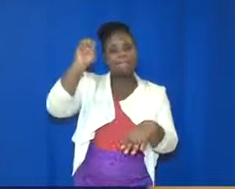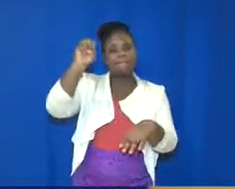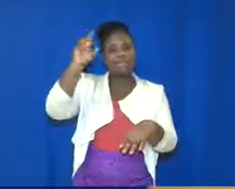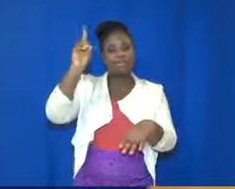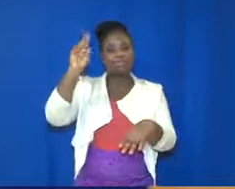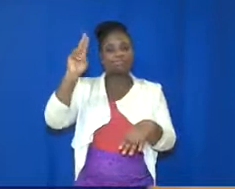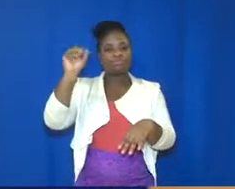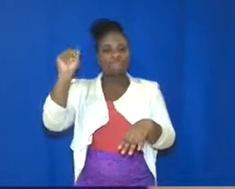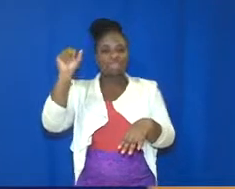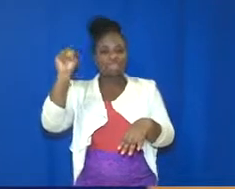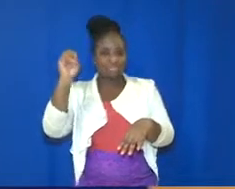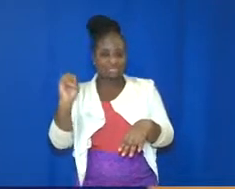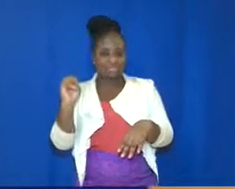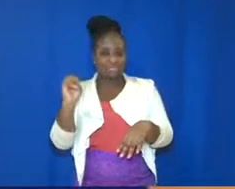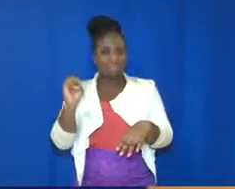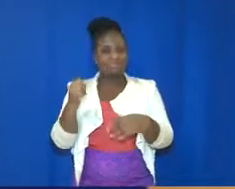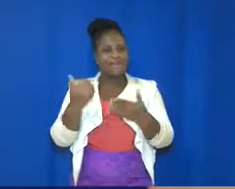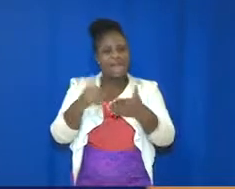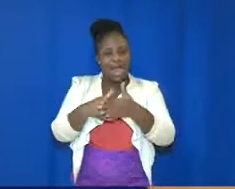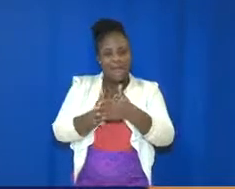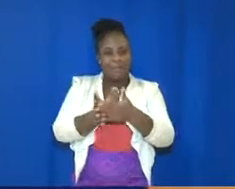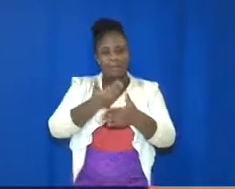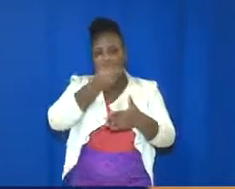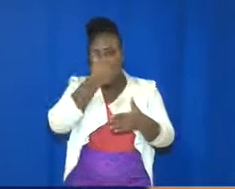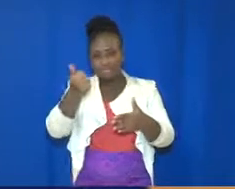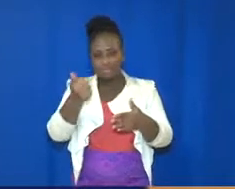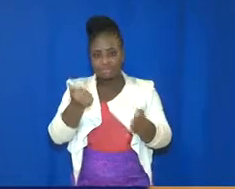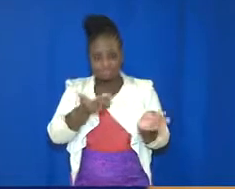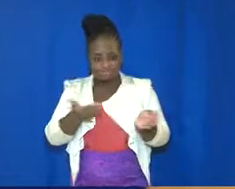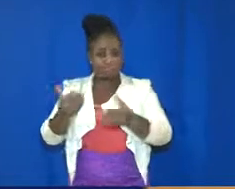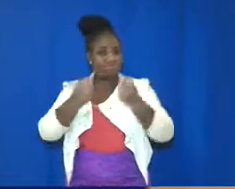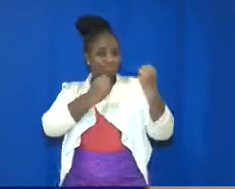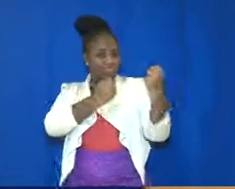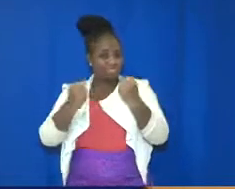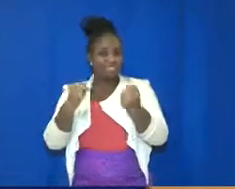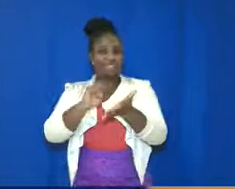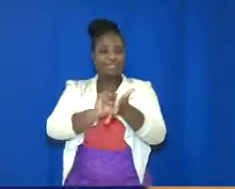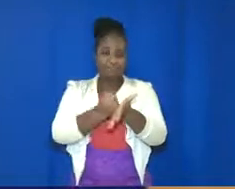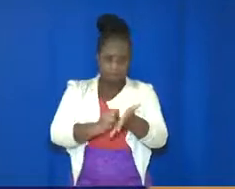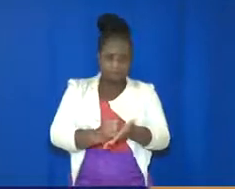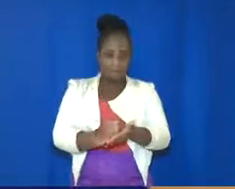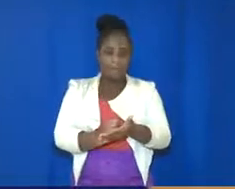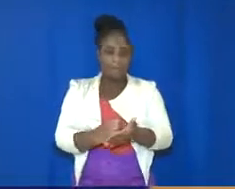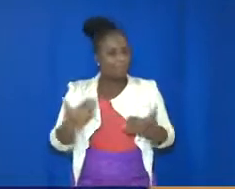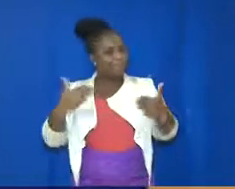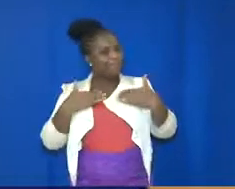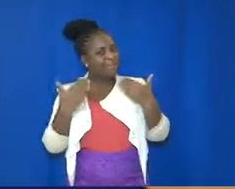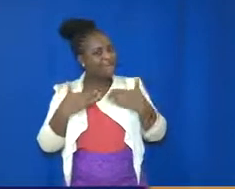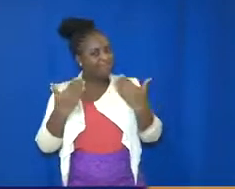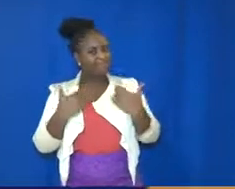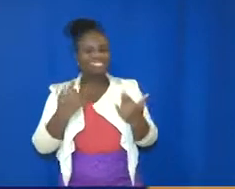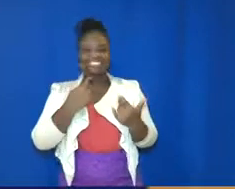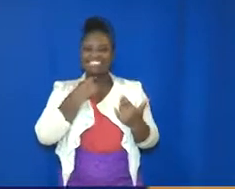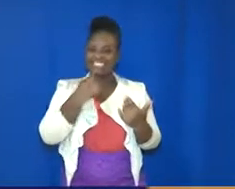Lodge to examine in detail measures aimed at reviving and strengthening our economy. I'm happy